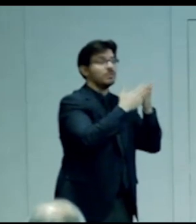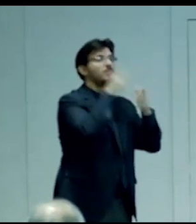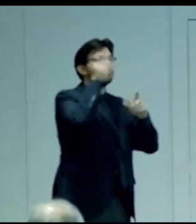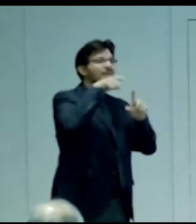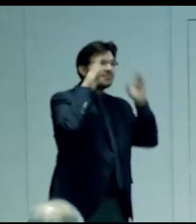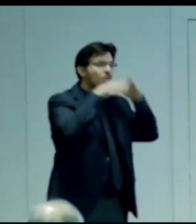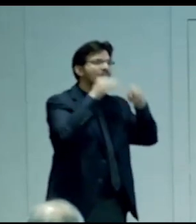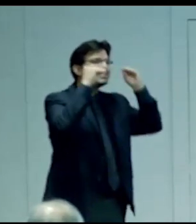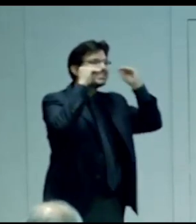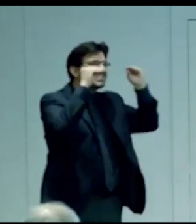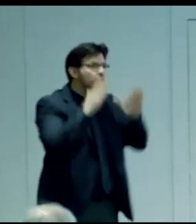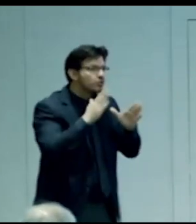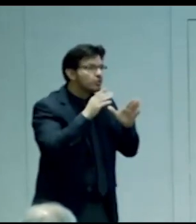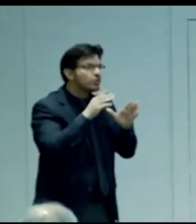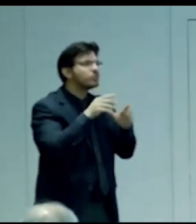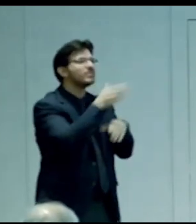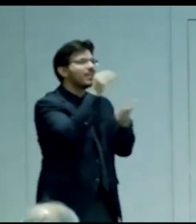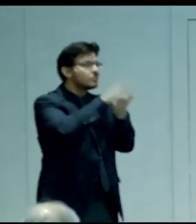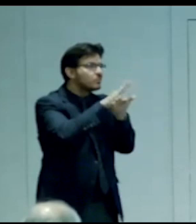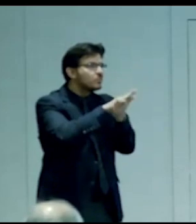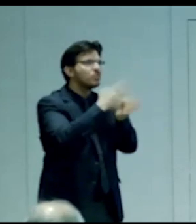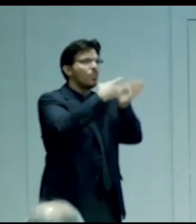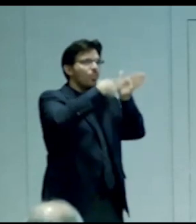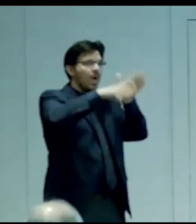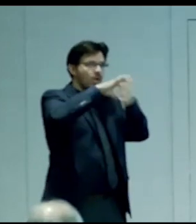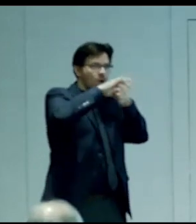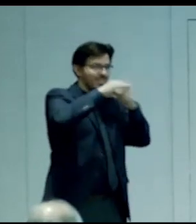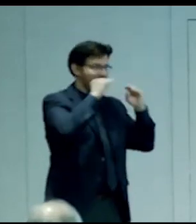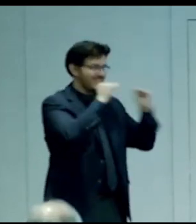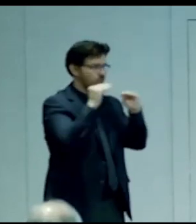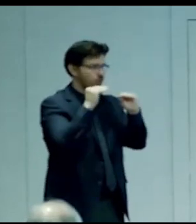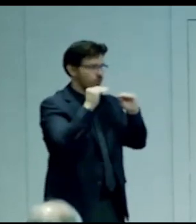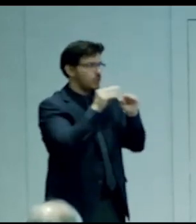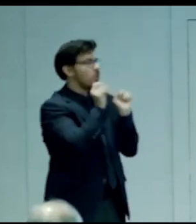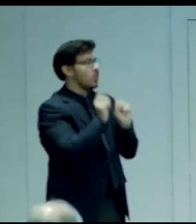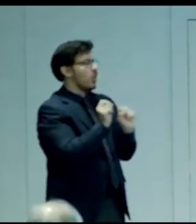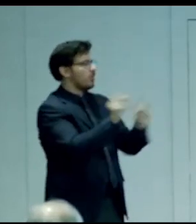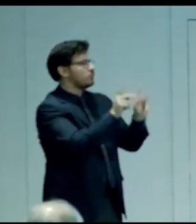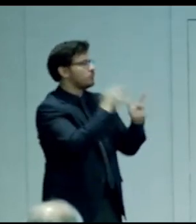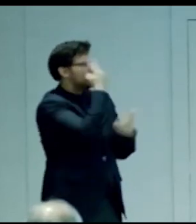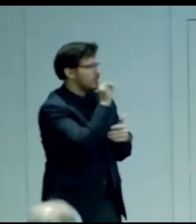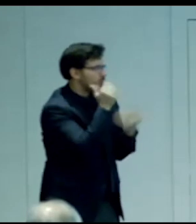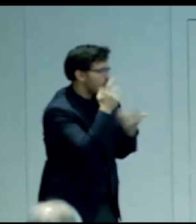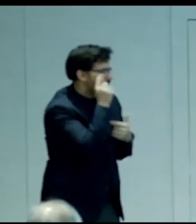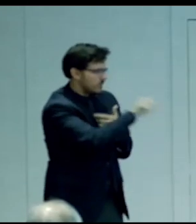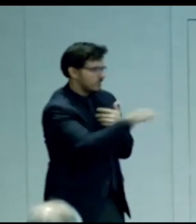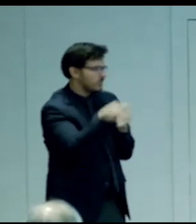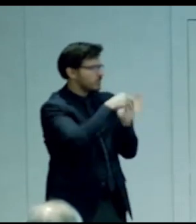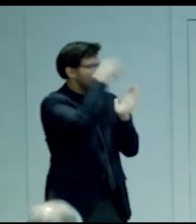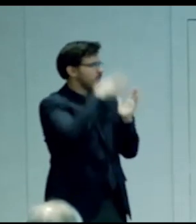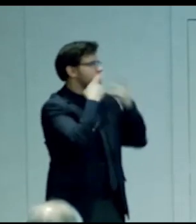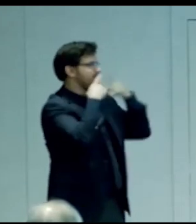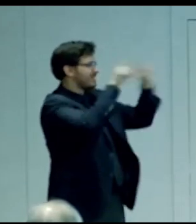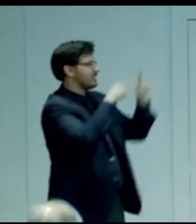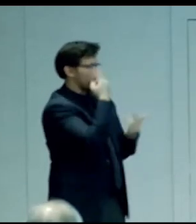are teaching. What are those opportunities that those students have in order to succeed in life? And so we measure